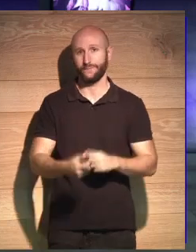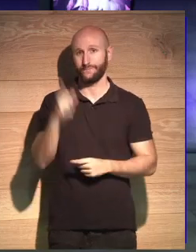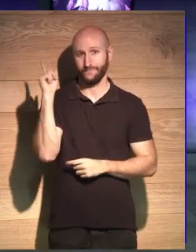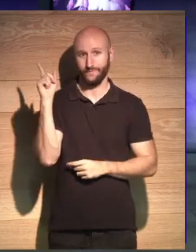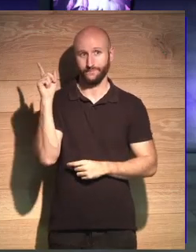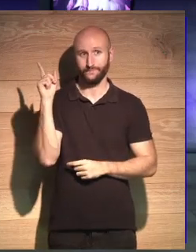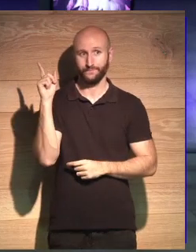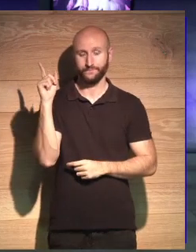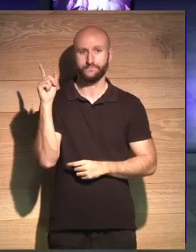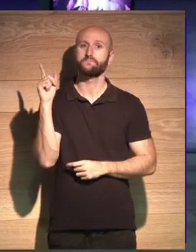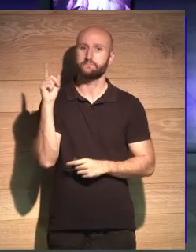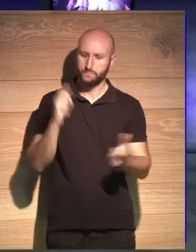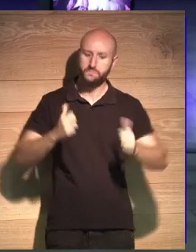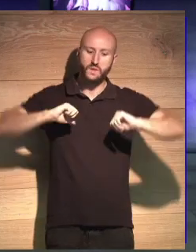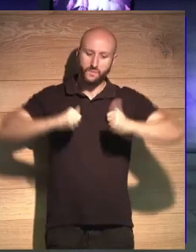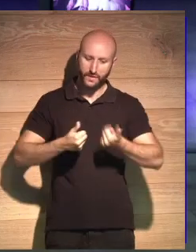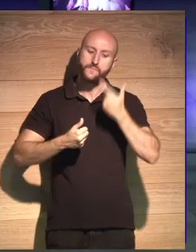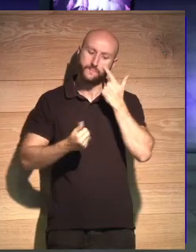They